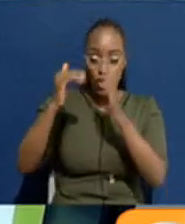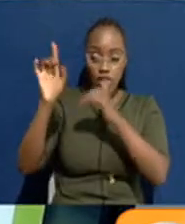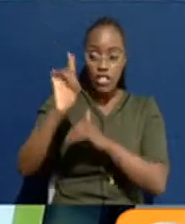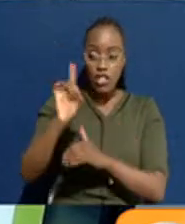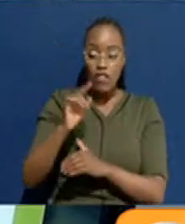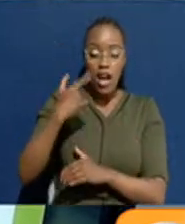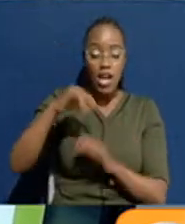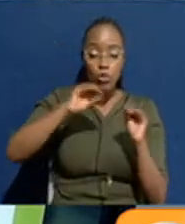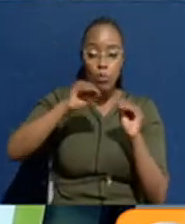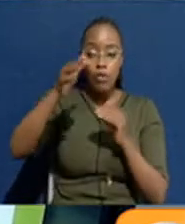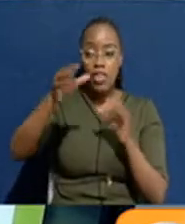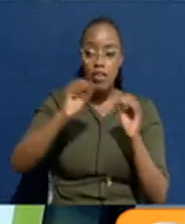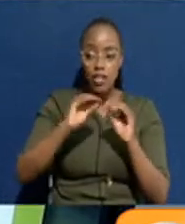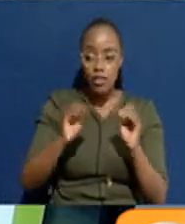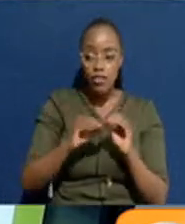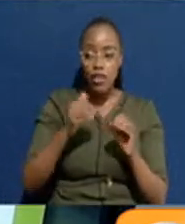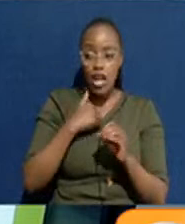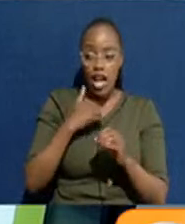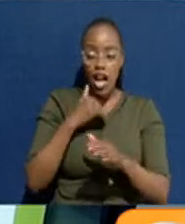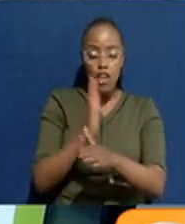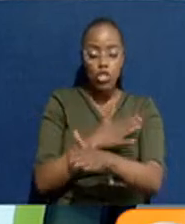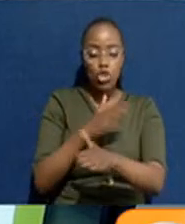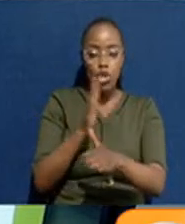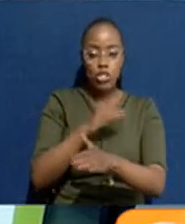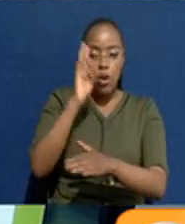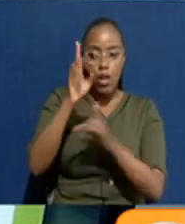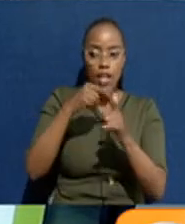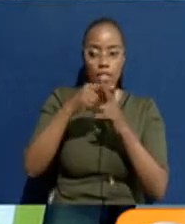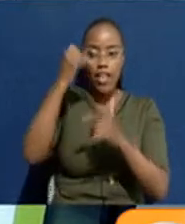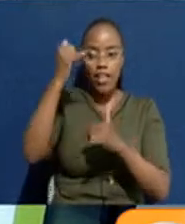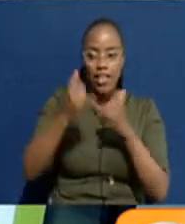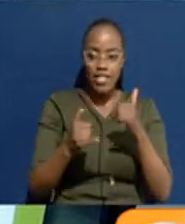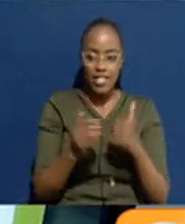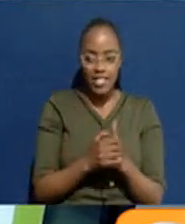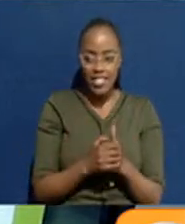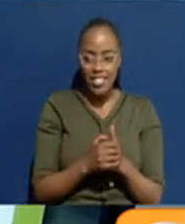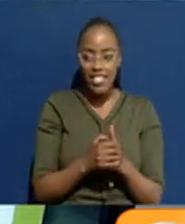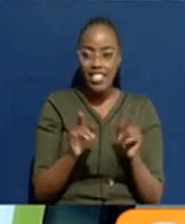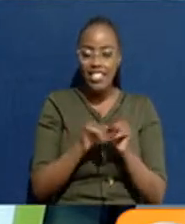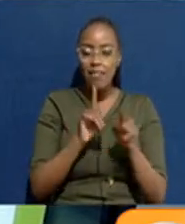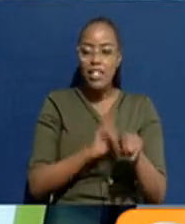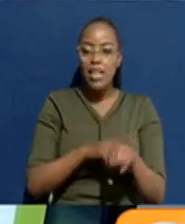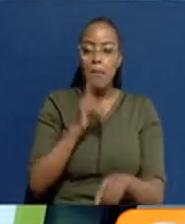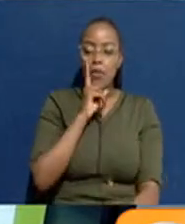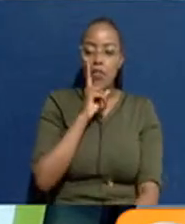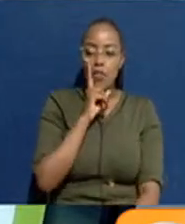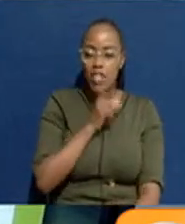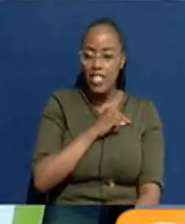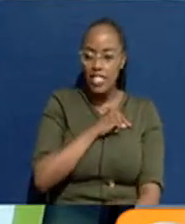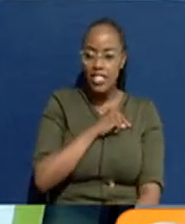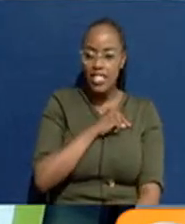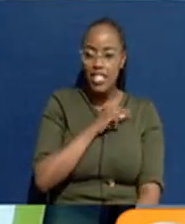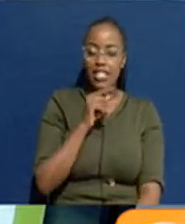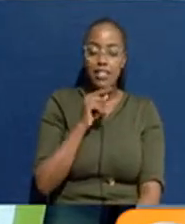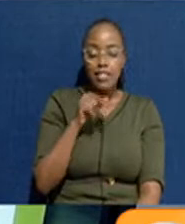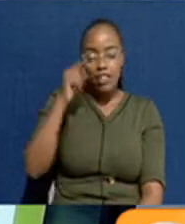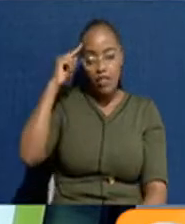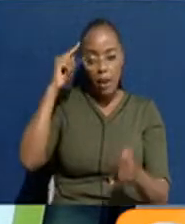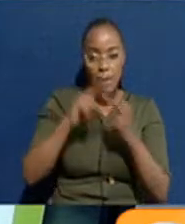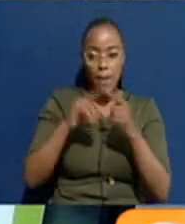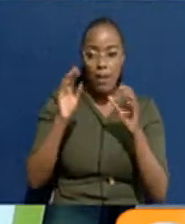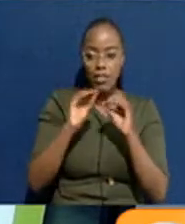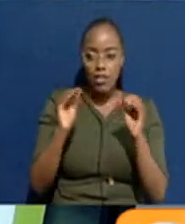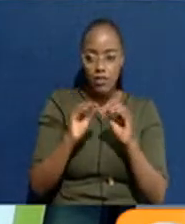not going there. In my community, we even have a song to that. And lastly, unfortunately, Trevor, that's where you are I going finish, to. Because it has not served as I the finish, purpose. Okay. You are going let